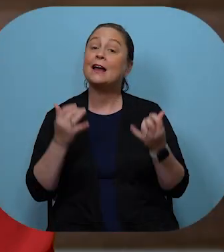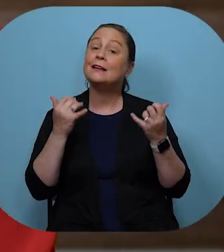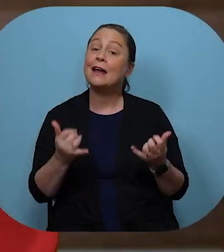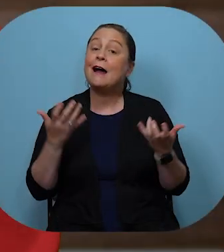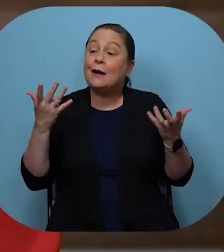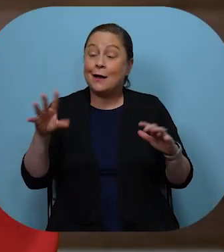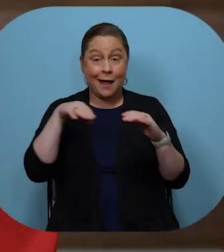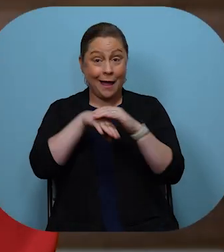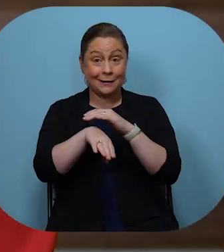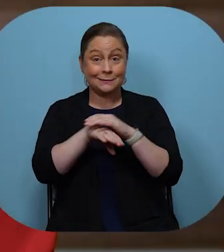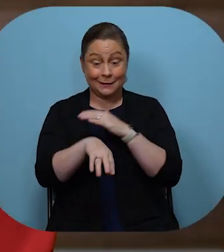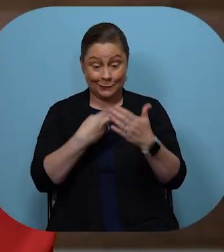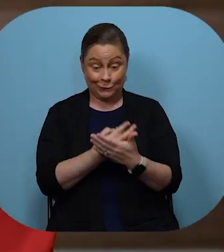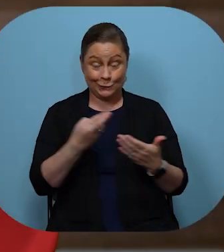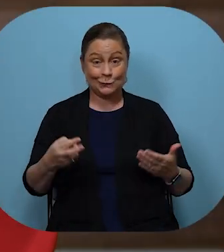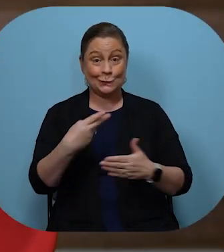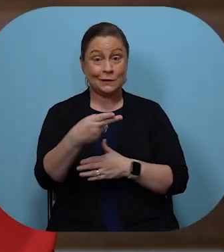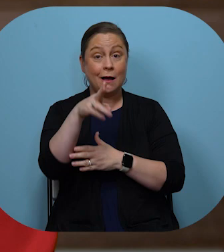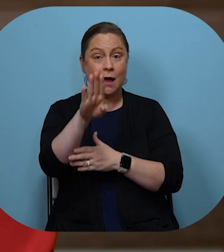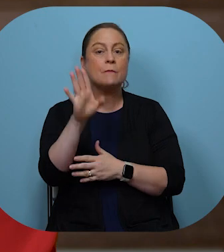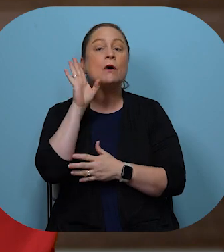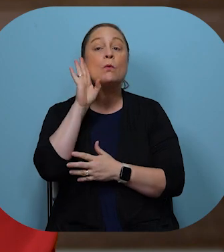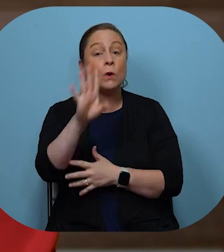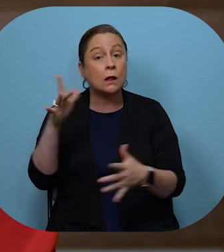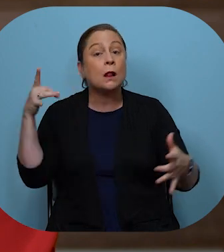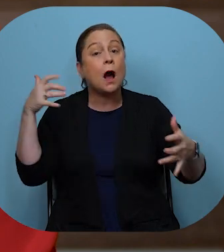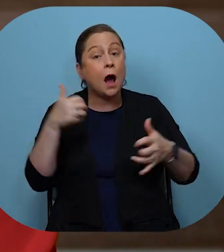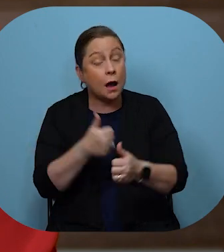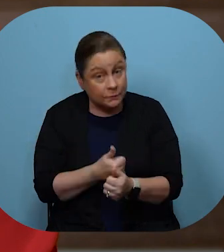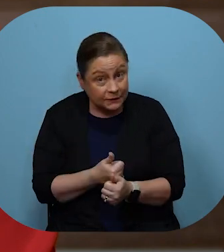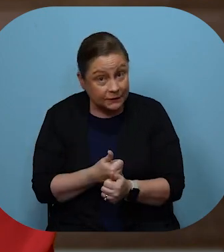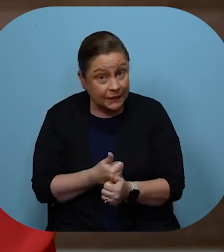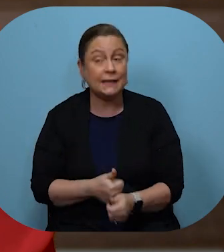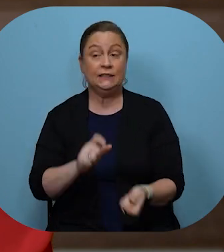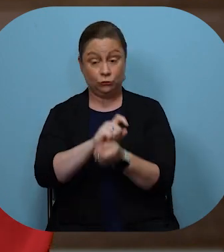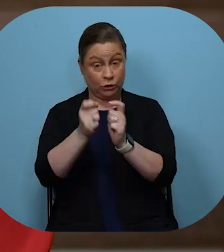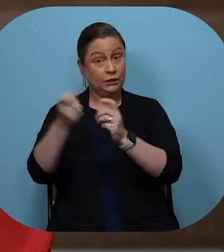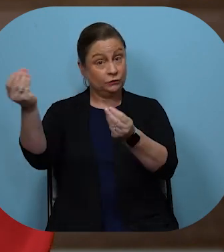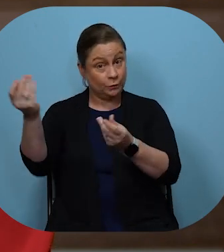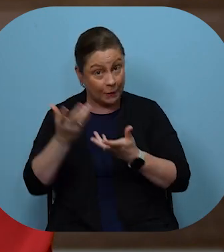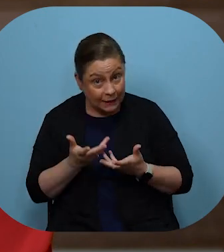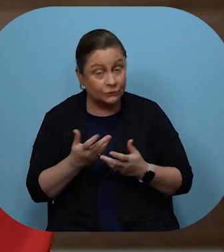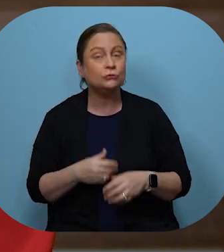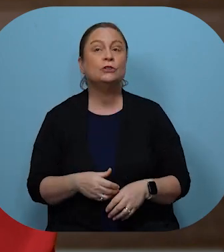Now that you have access to the Resource Hub, we will be updating it as information about the vaccines